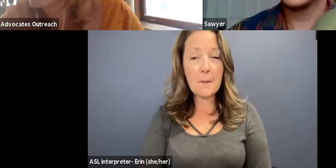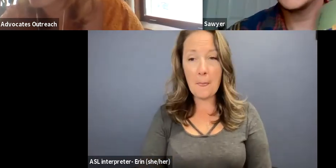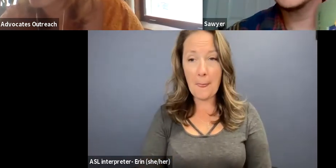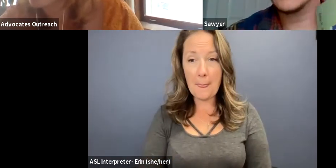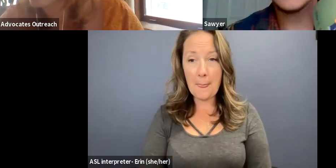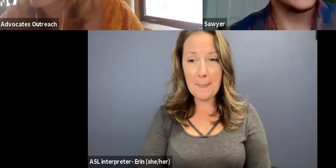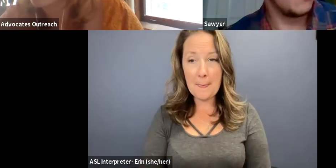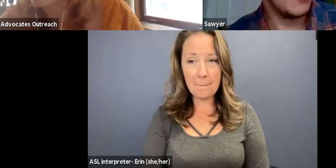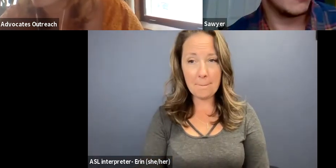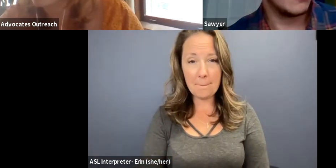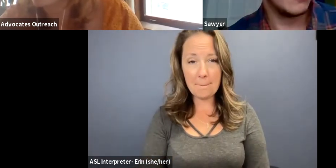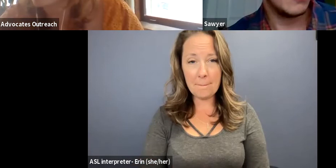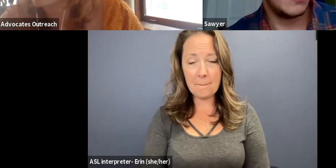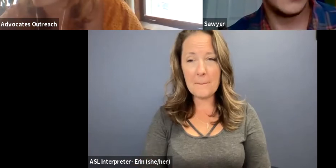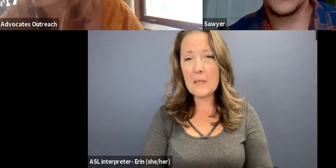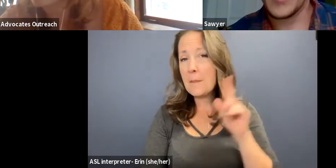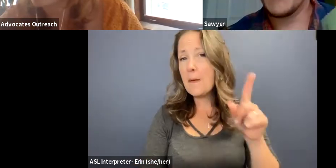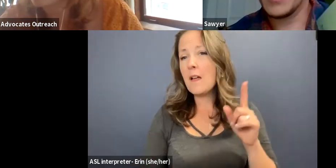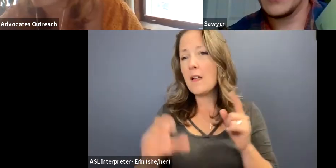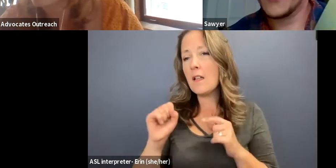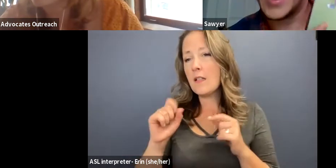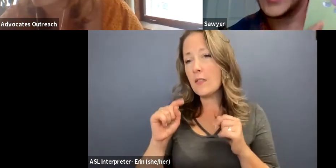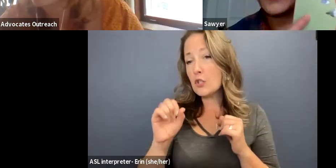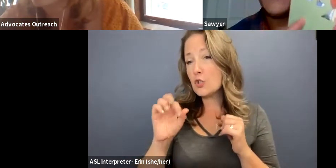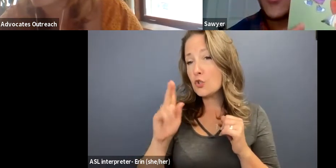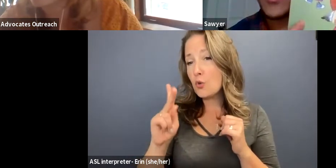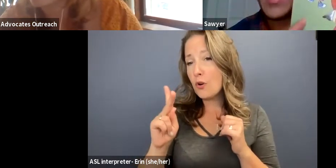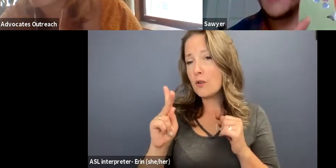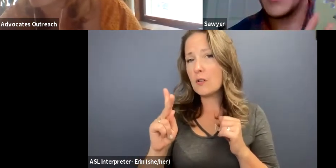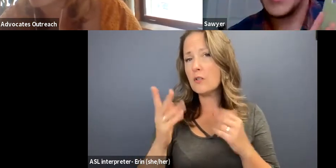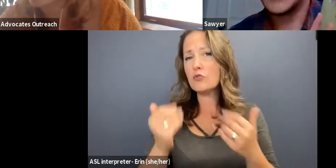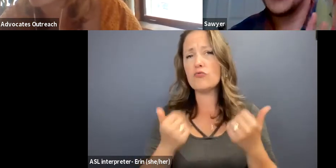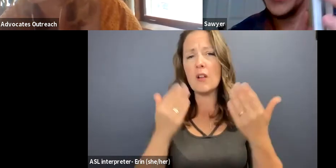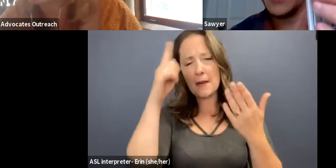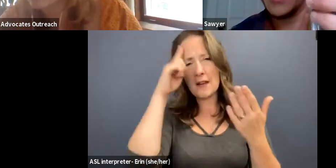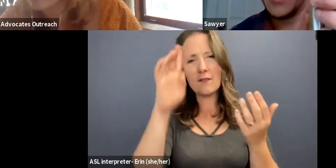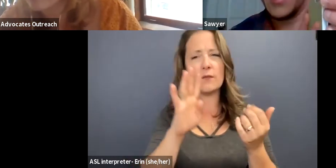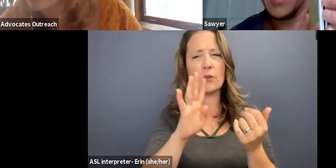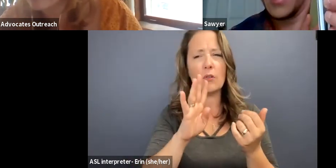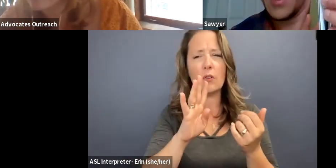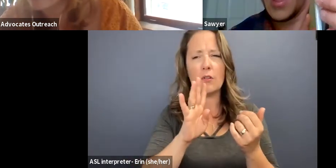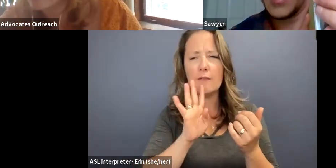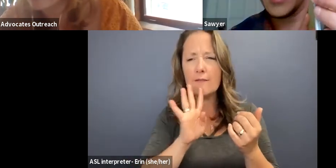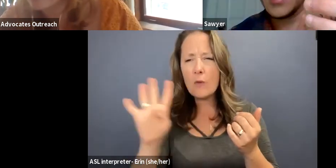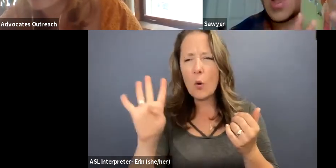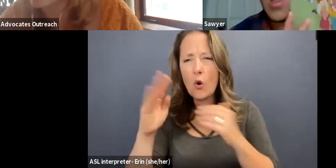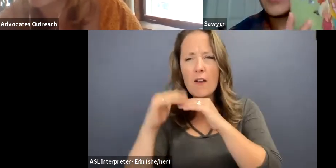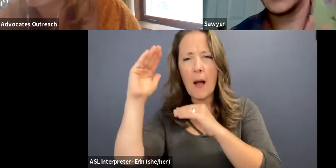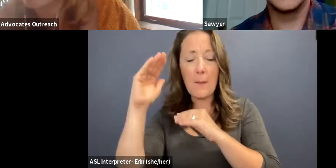think, where they're coming from, is always a good guideline to have.